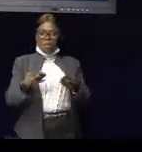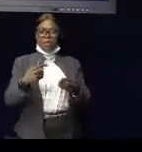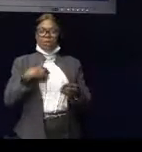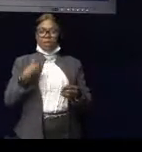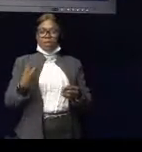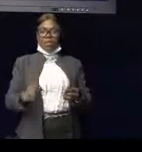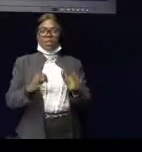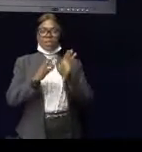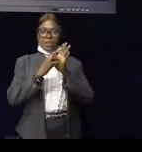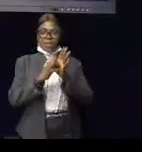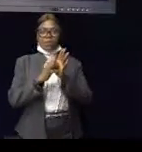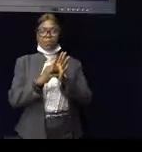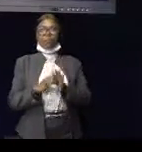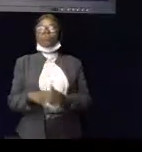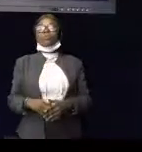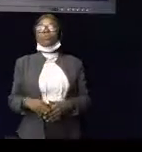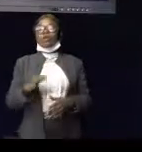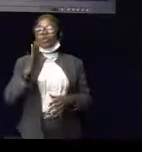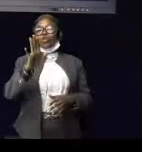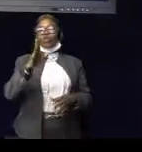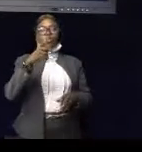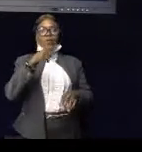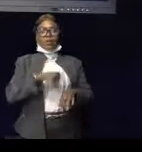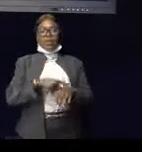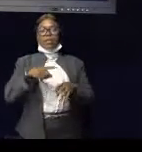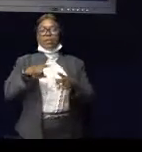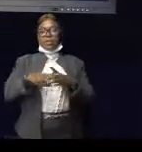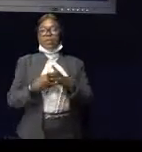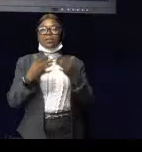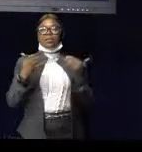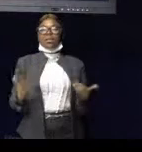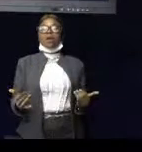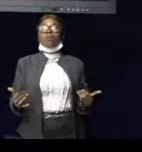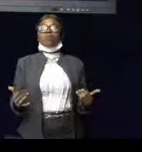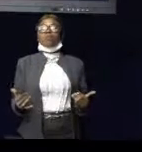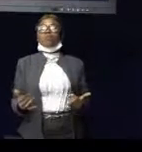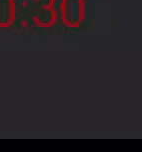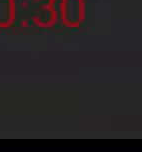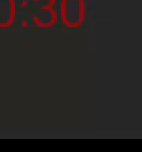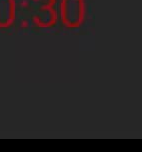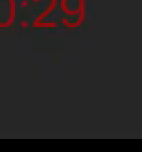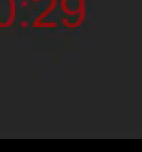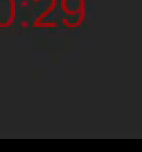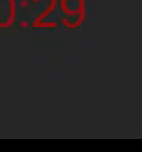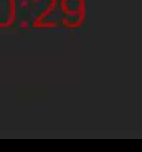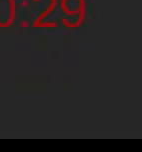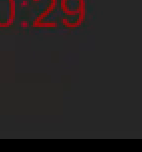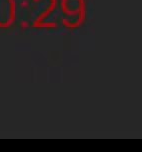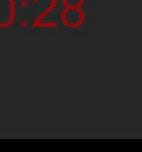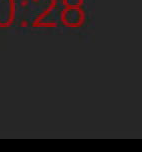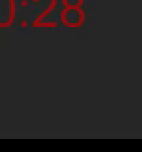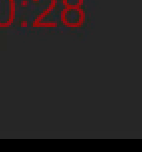we have discussed today. Your time starts now.